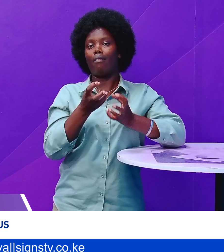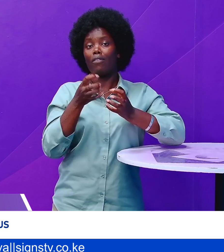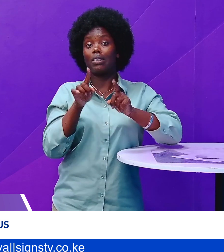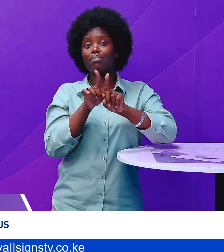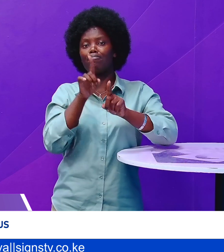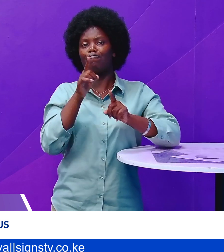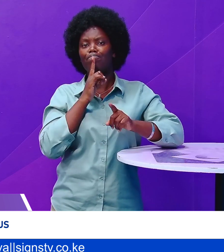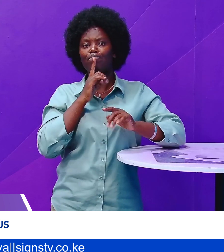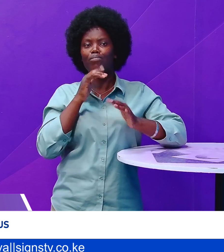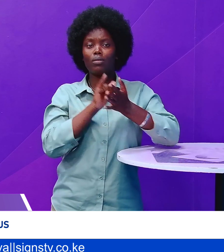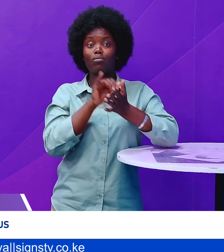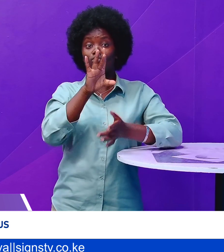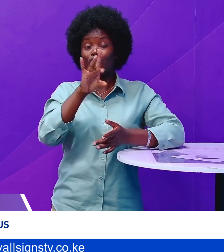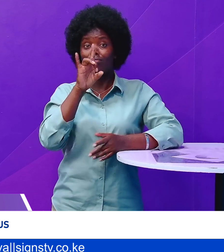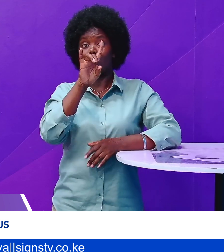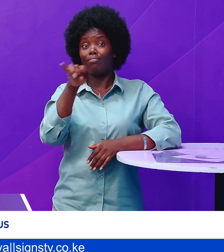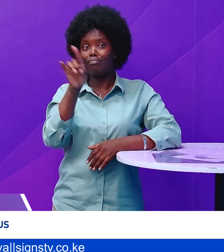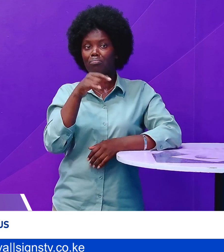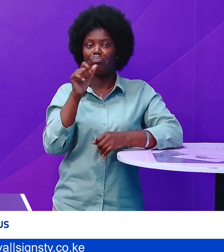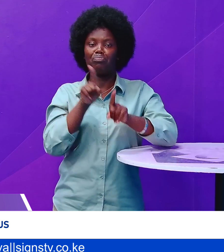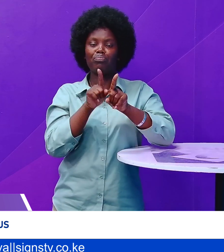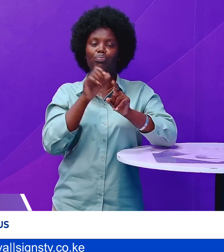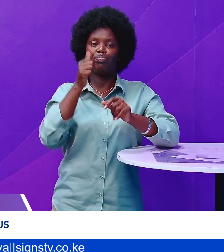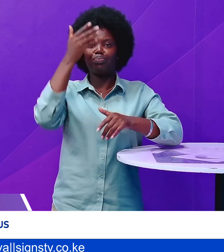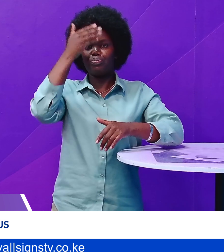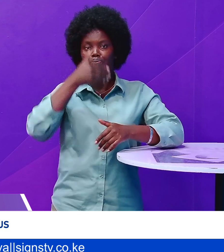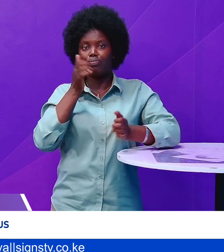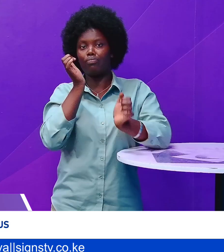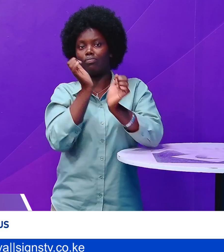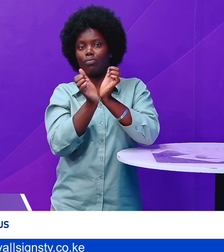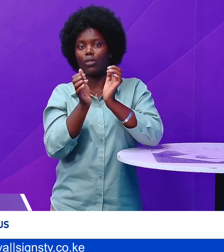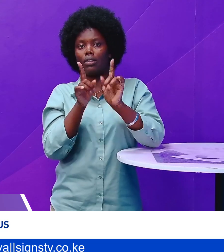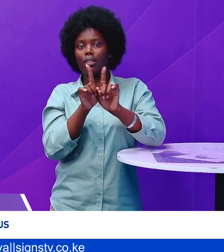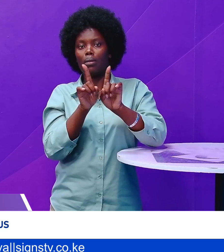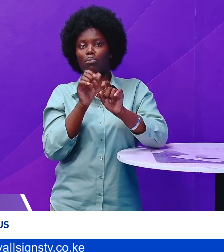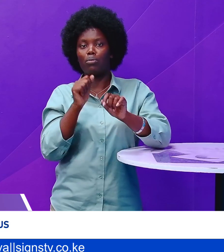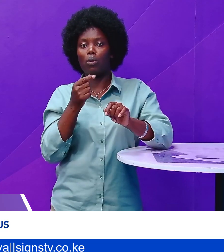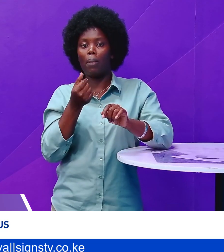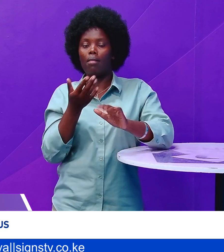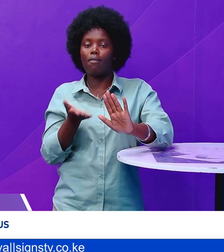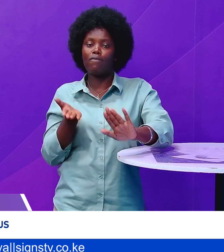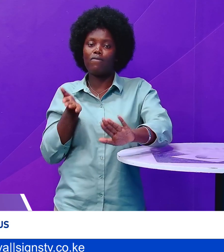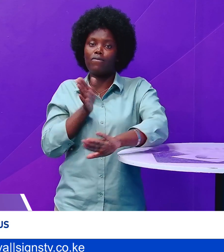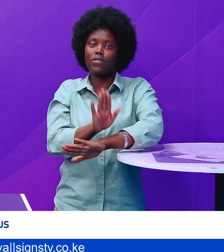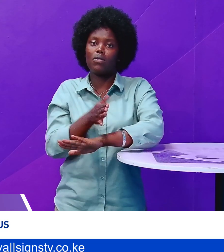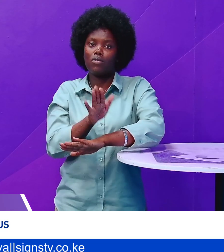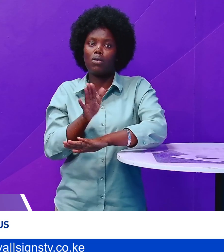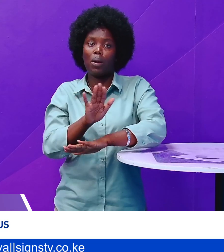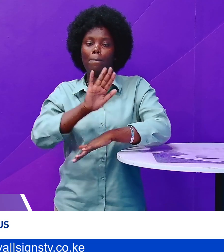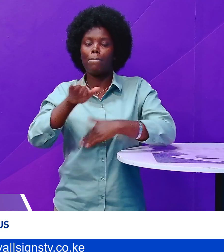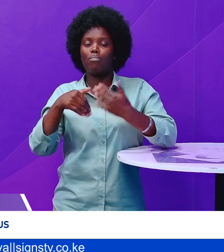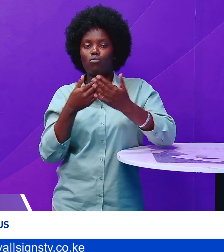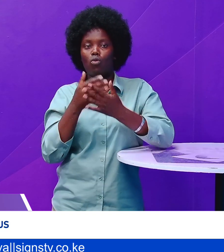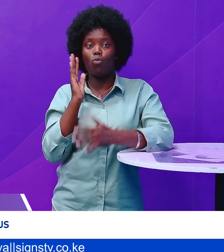stern action will be taken against them. He stressed that those found guilty will face prosecution and